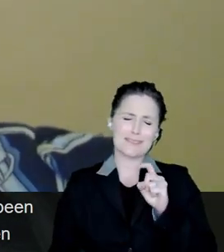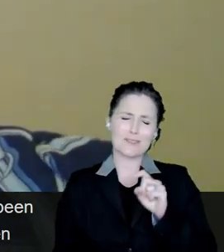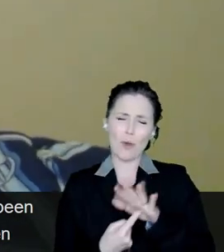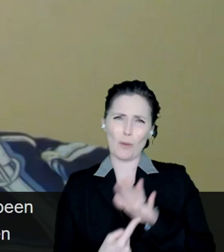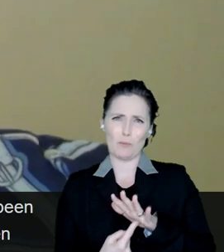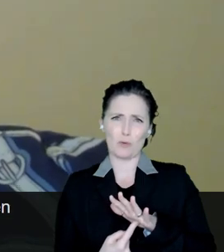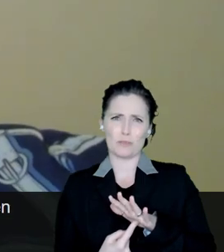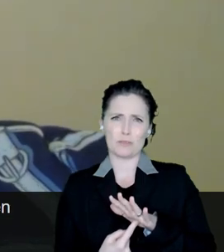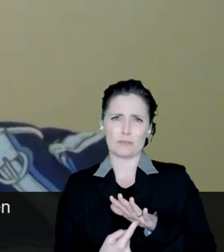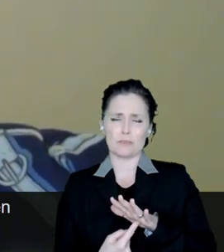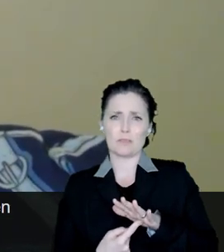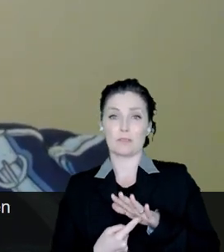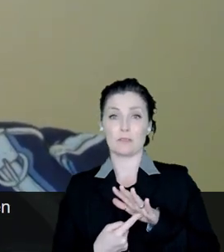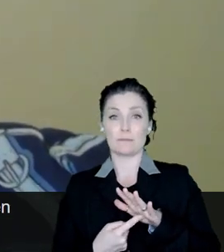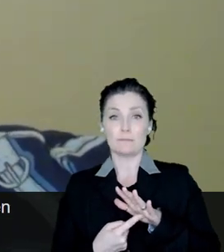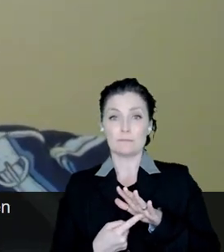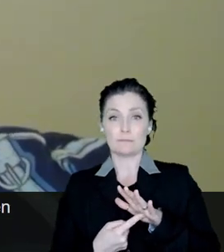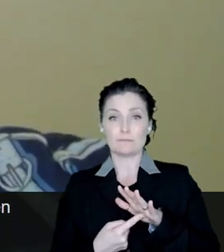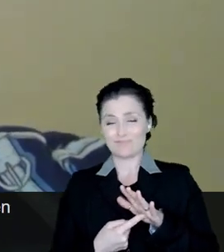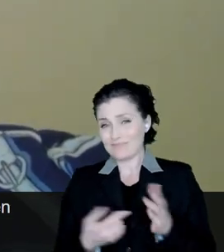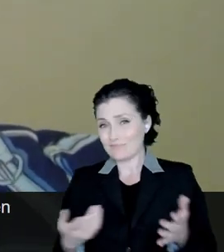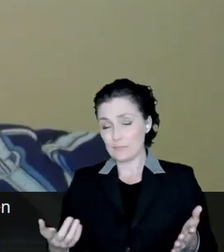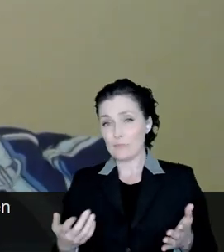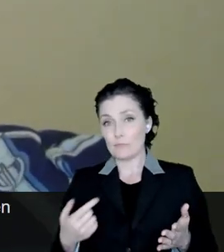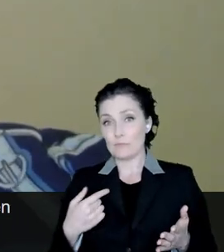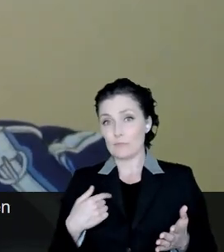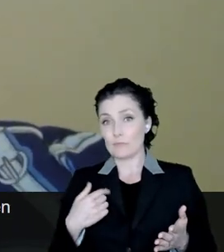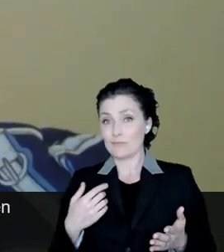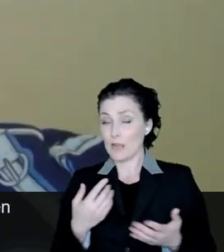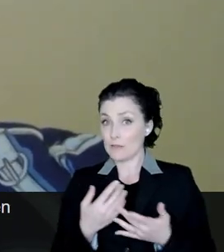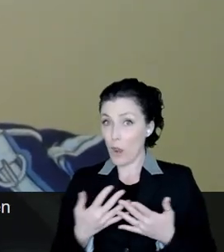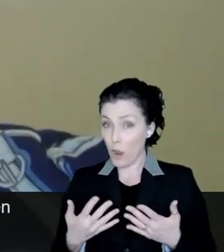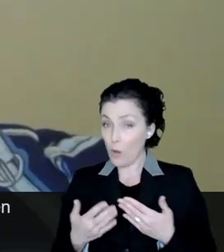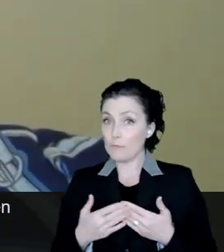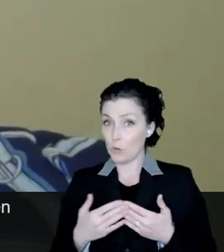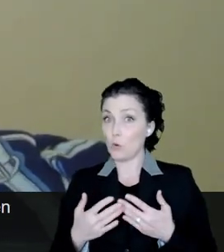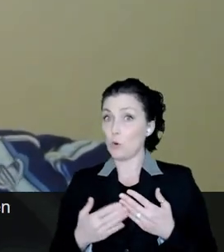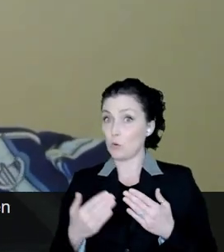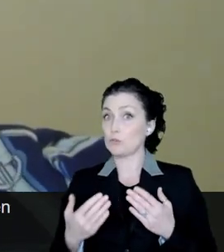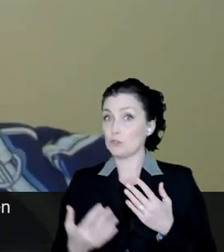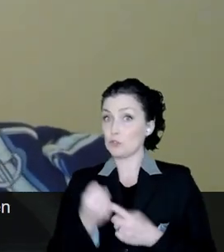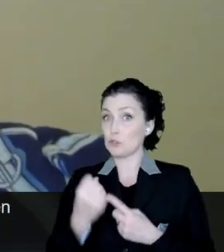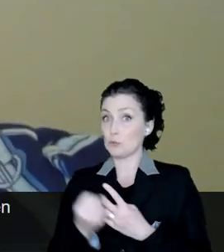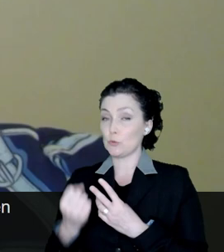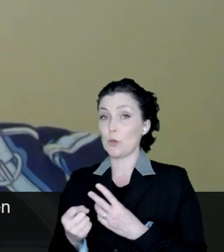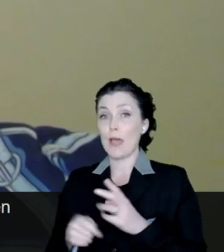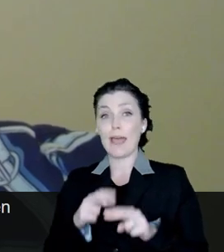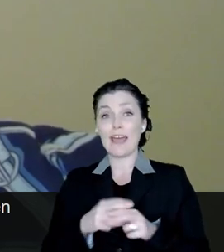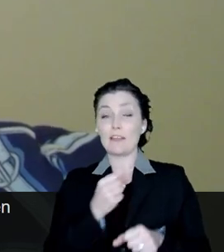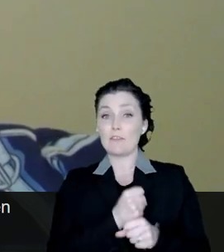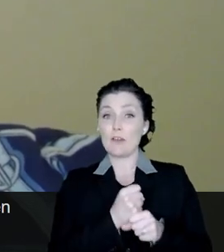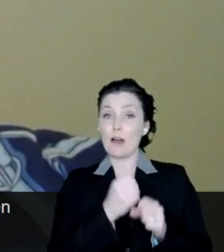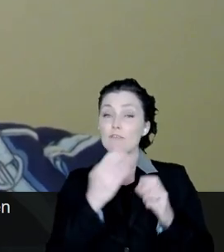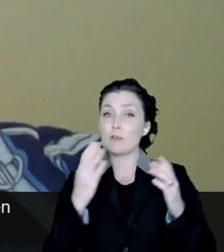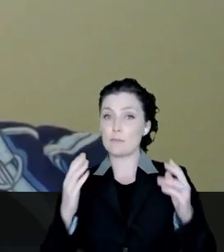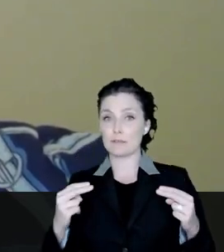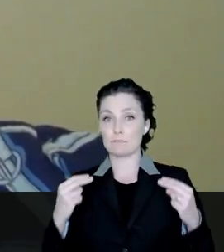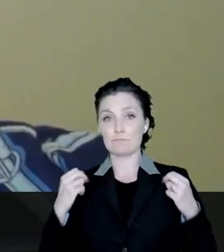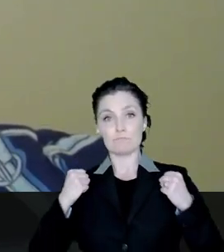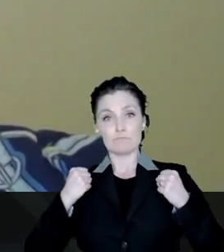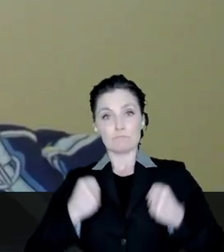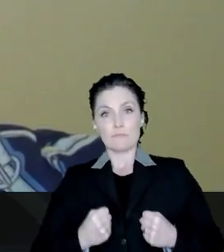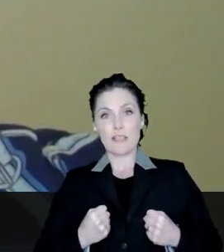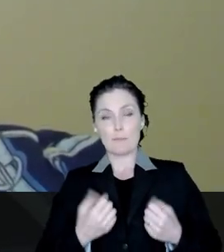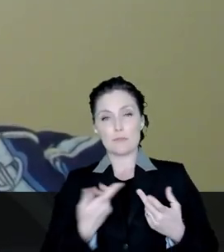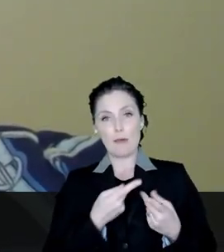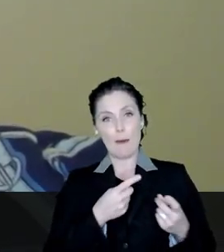So, I just want to say there's a lot more to do. And if government stepped up, we could really work in partnership